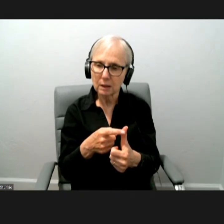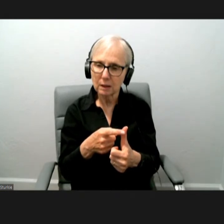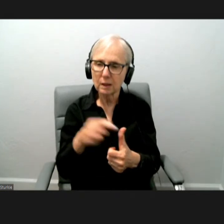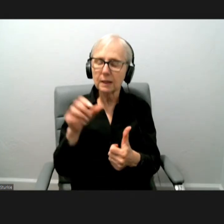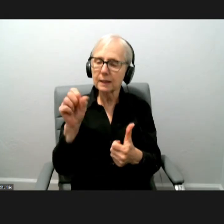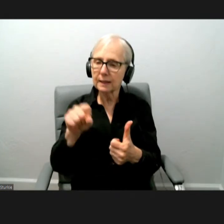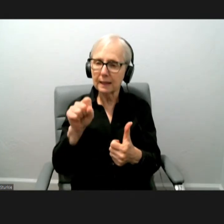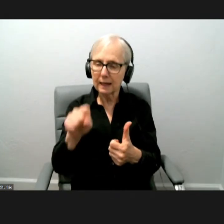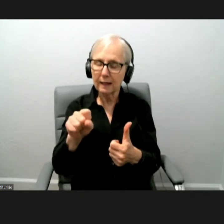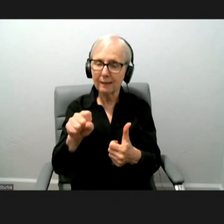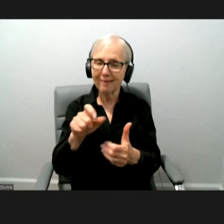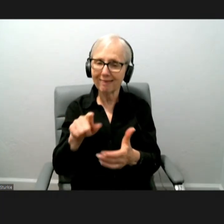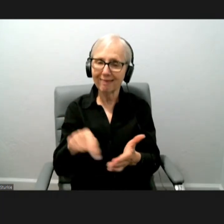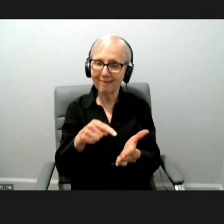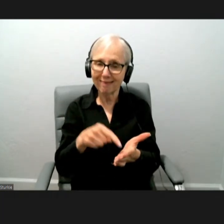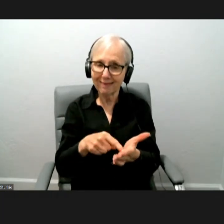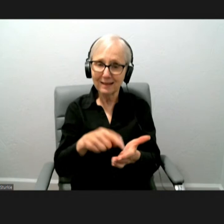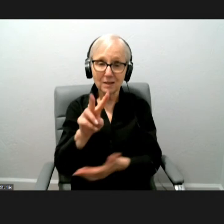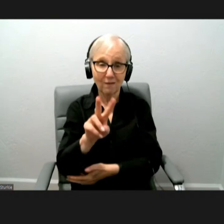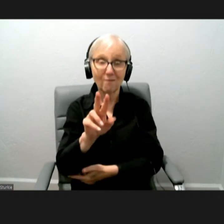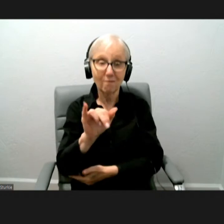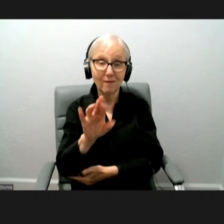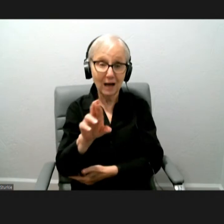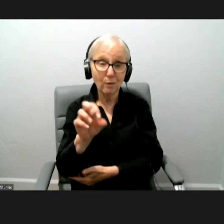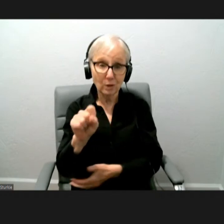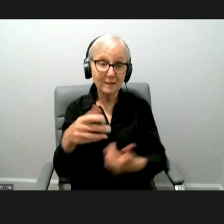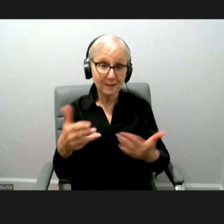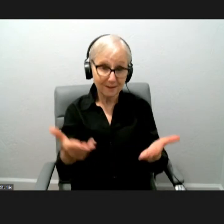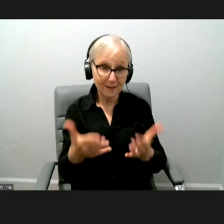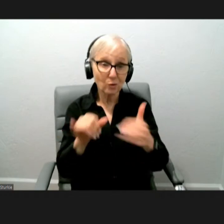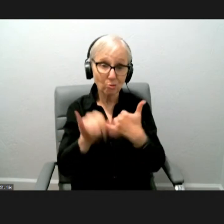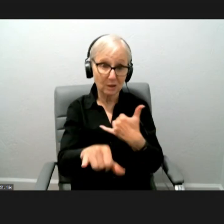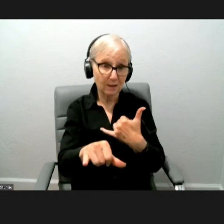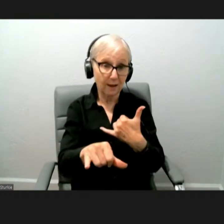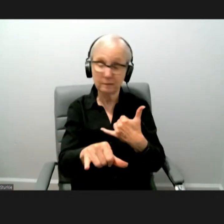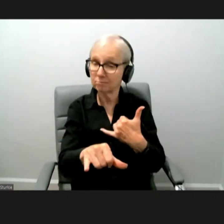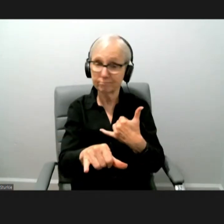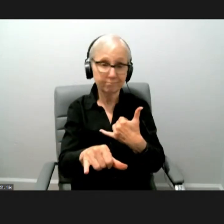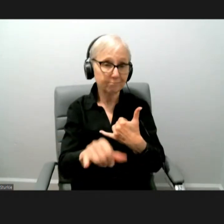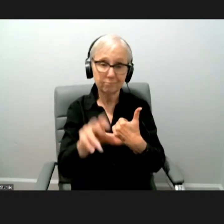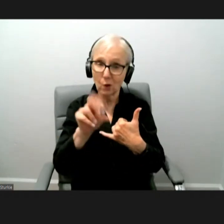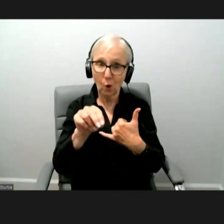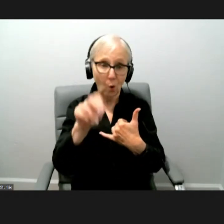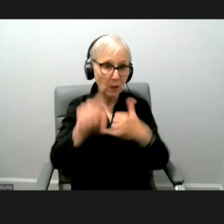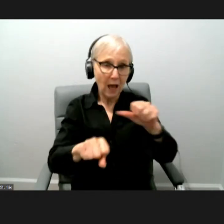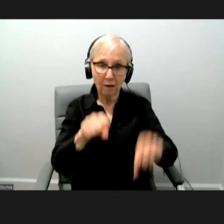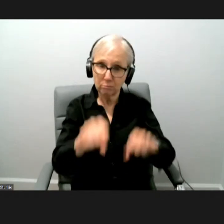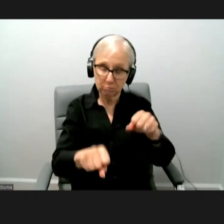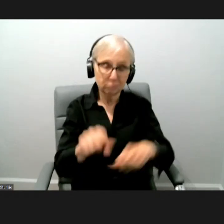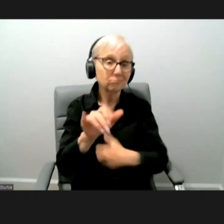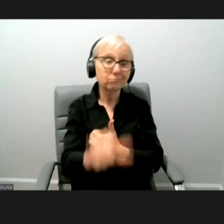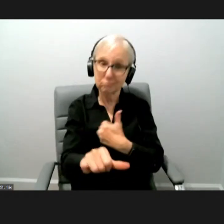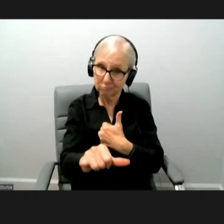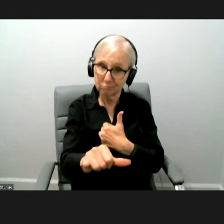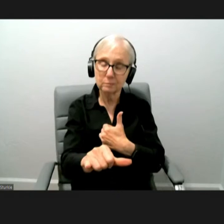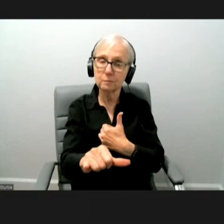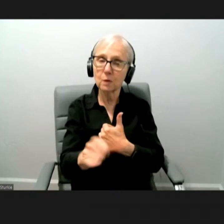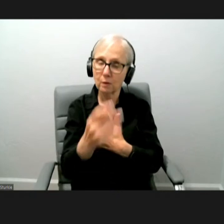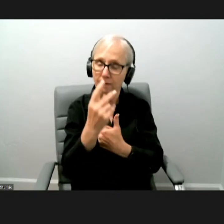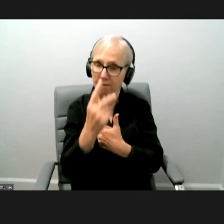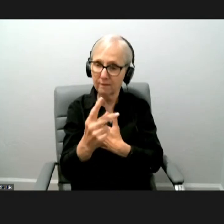Yeah, I mean, this virus is here to stay. There's no doubt about that. We have seen it